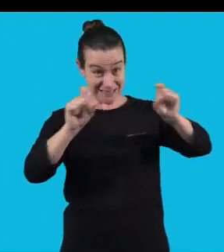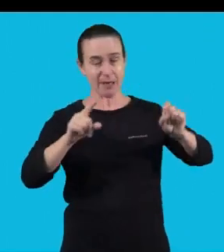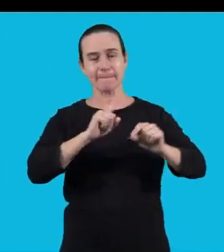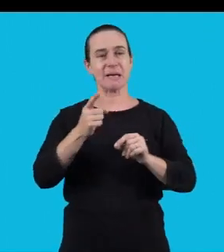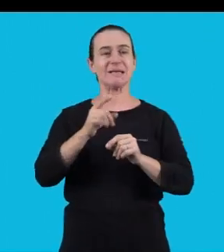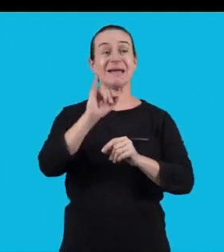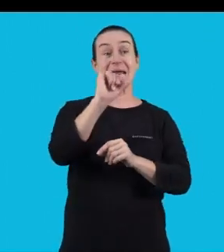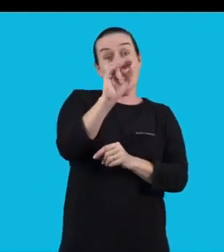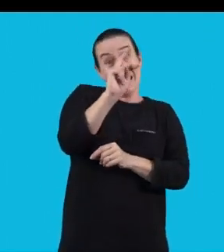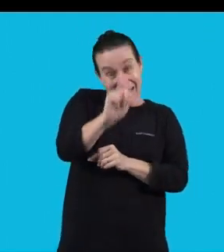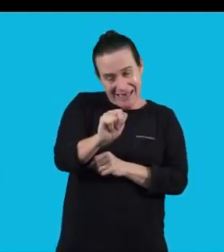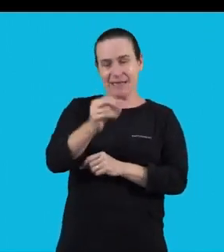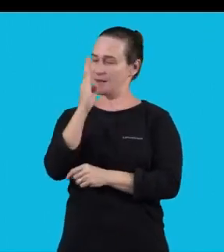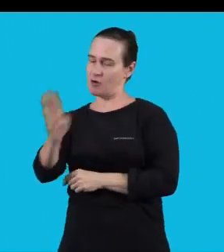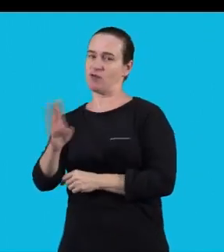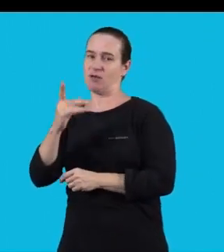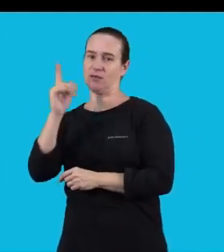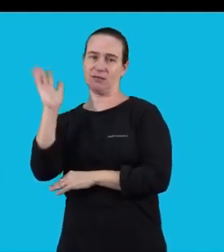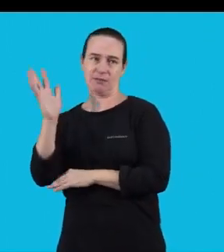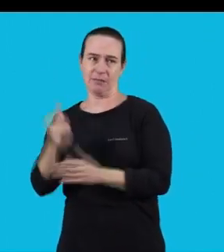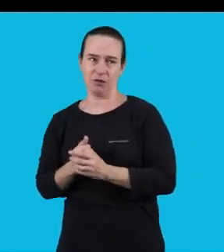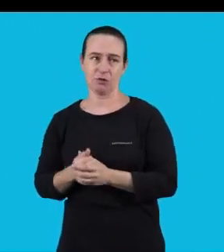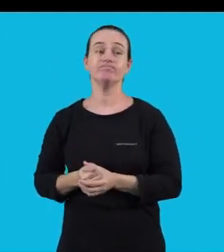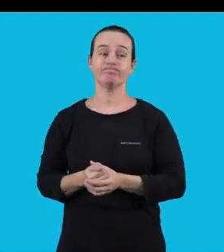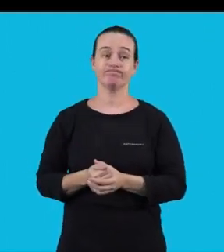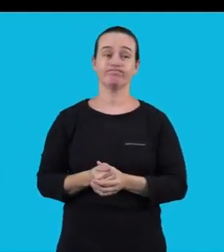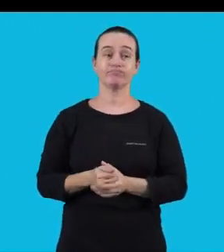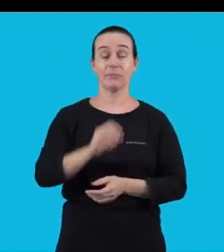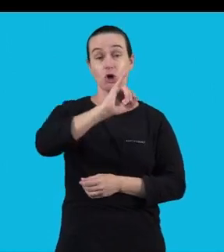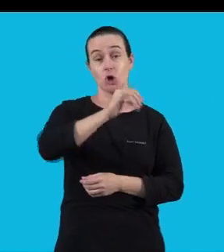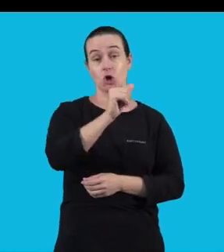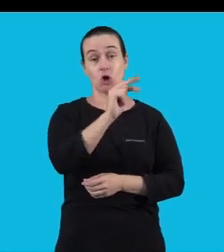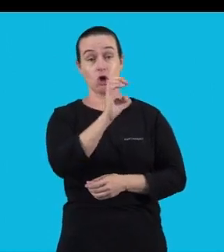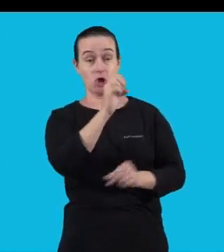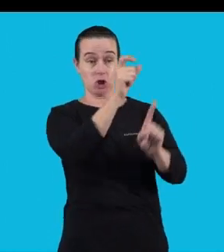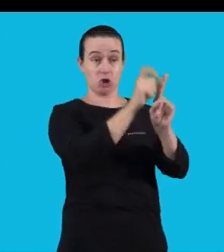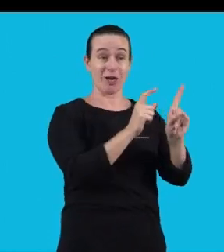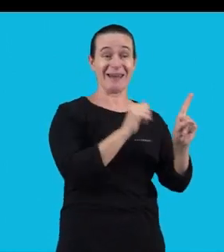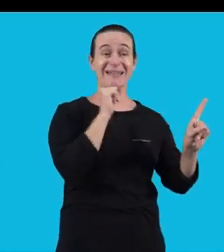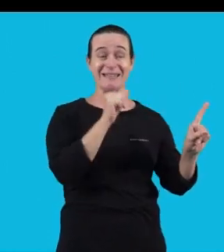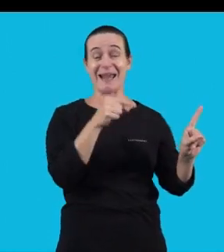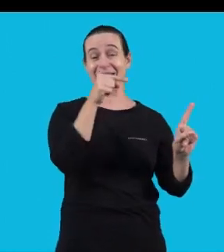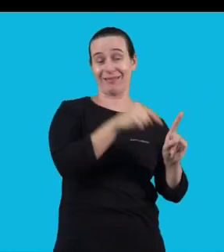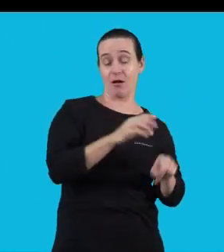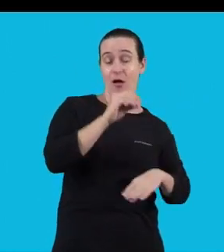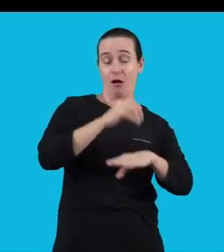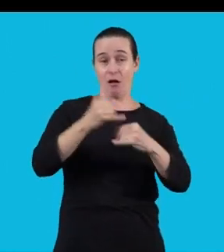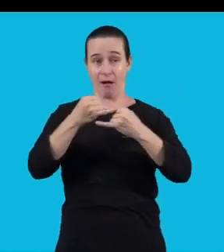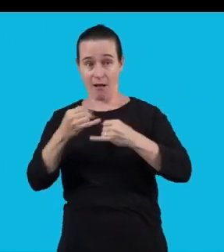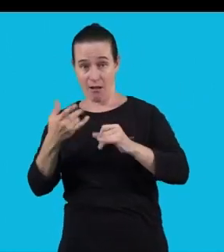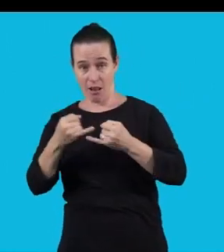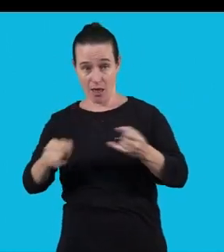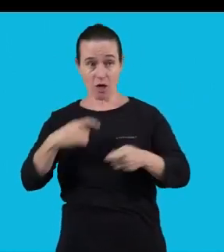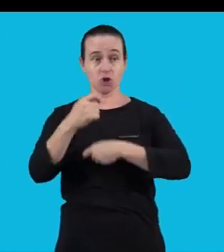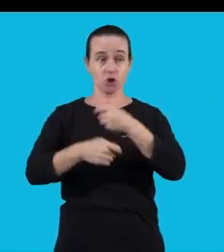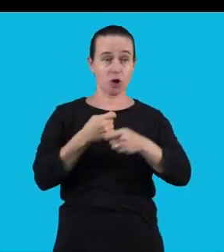and a word like said, that online shopping was not just a trend, but it was a lifestyle.